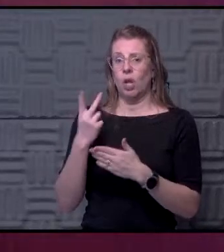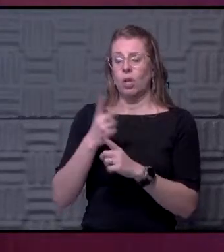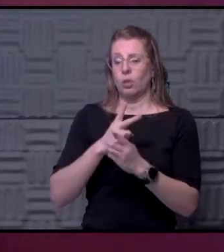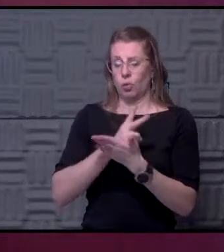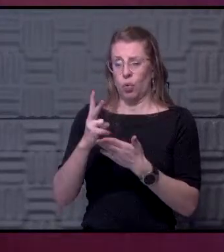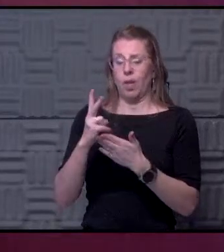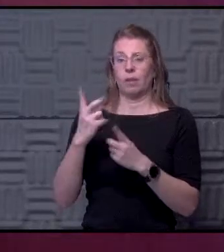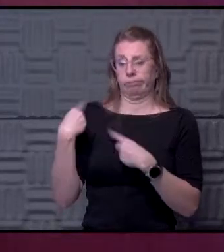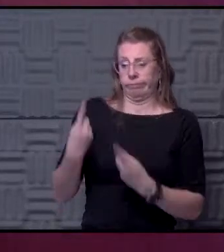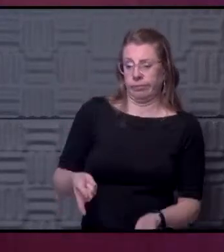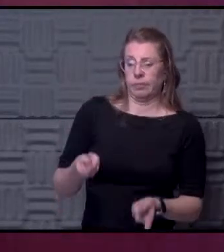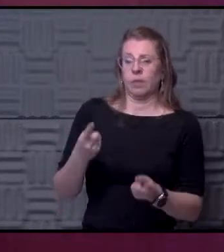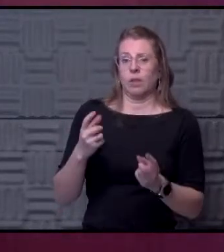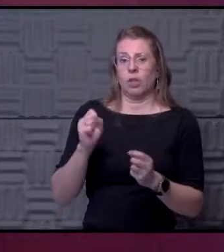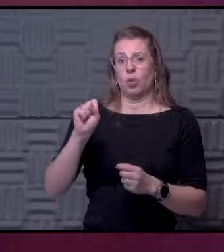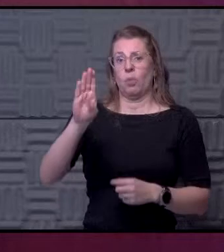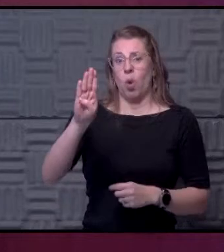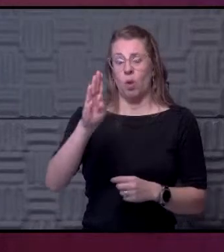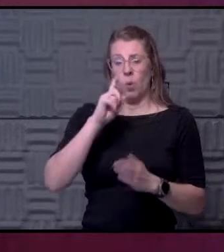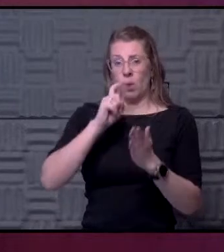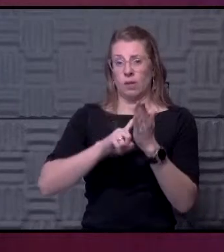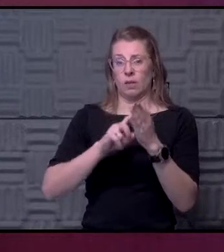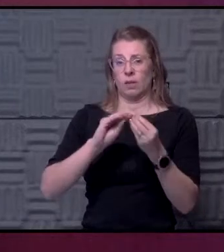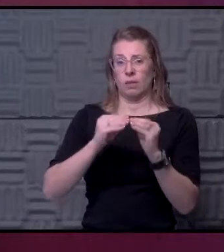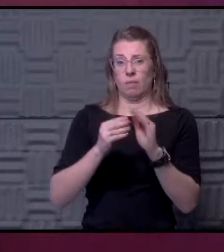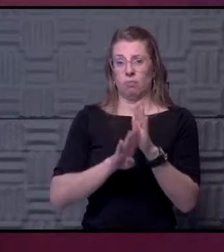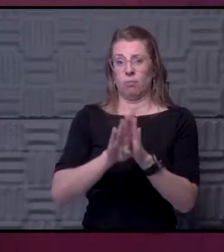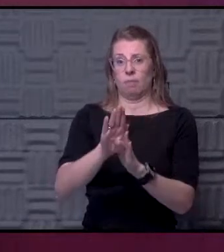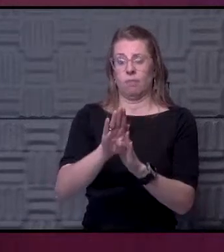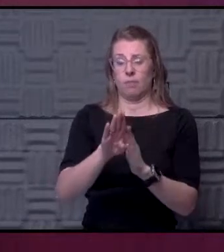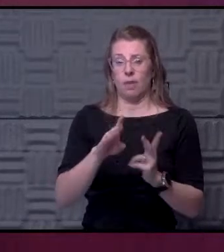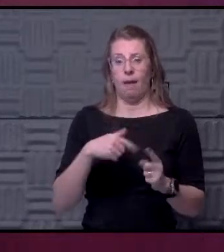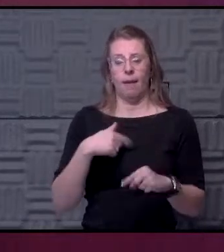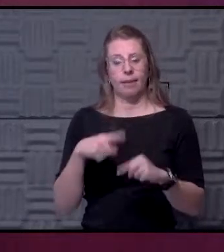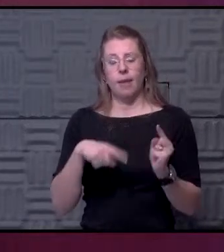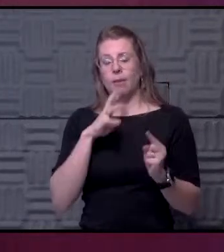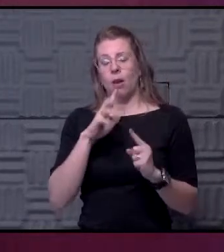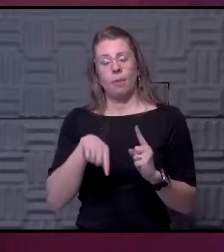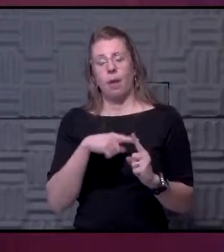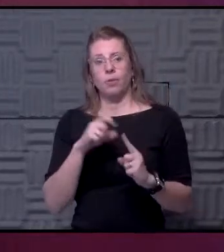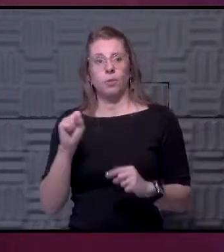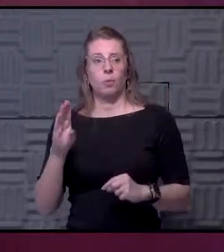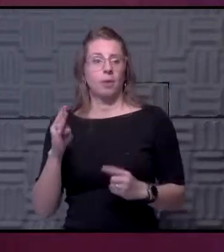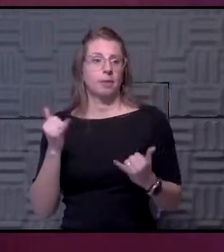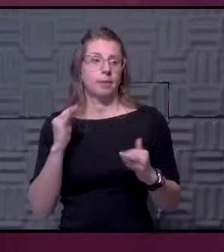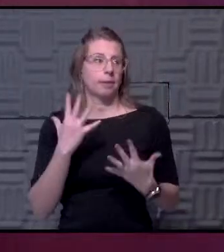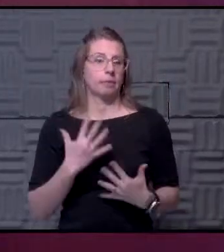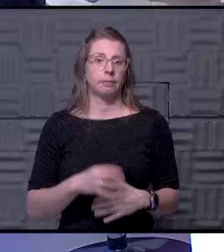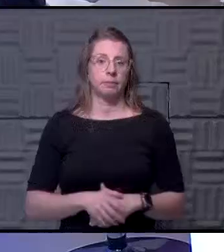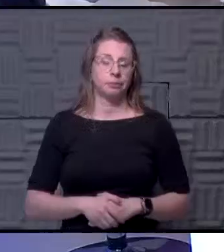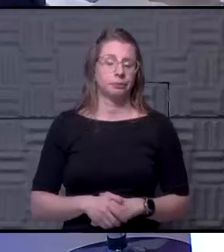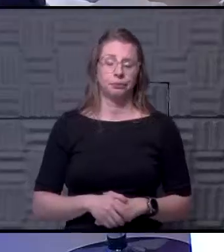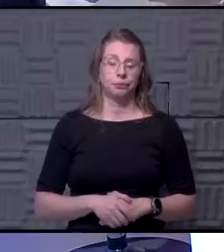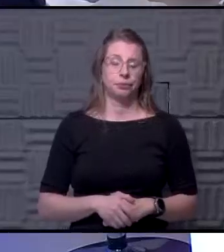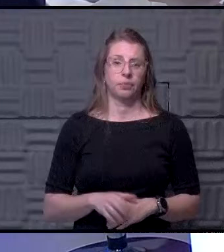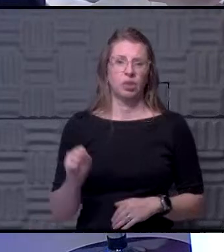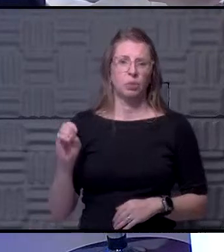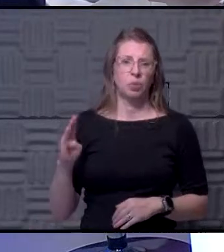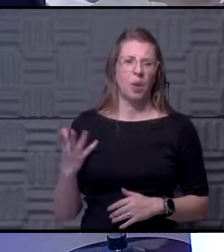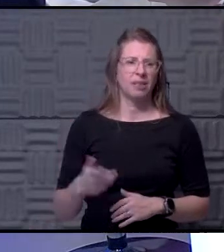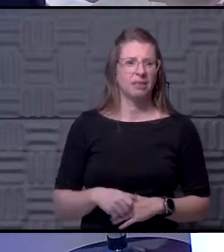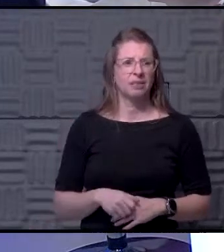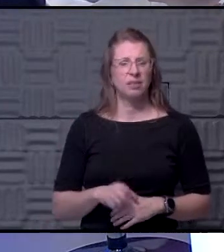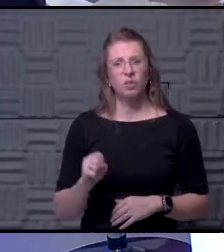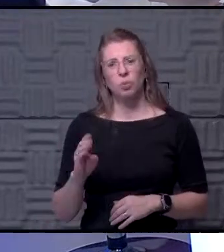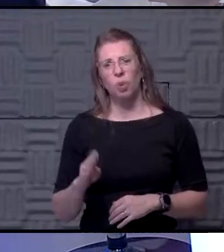an uptick anytime soon from Super Bowl celebration? I can't talk about the Super Bowl. No. I'm still in mourning. Okay. What was the Super Bowl? What Super